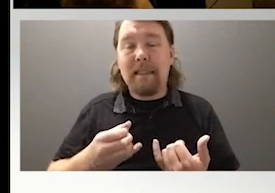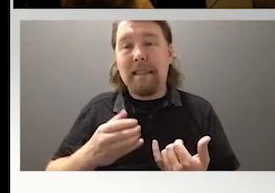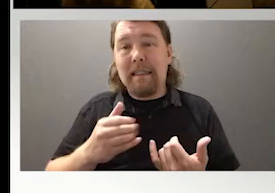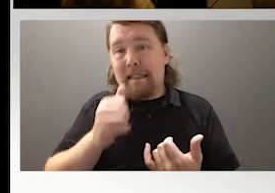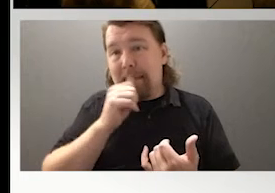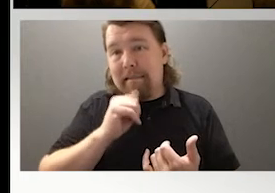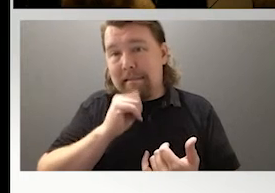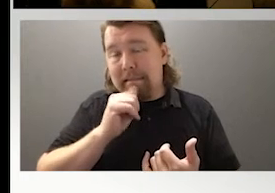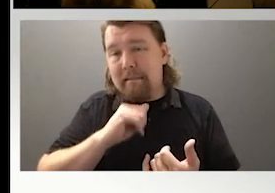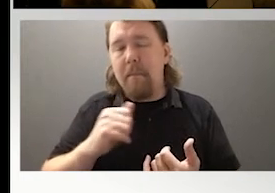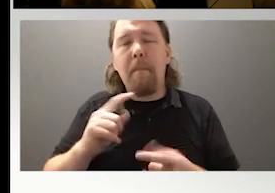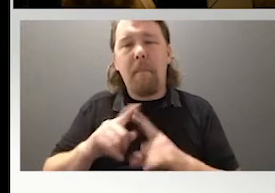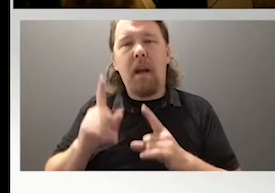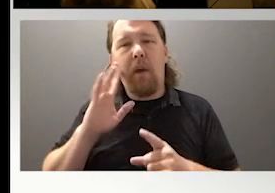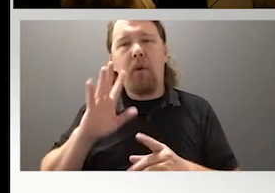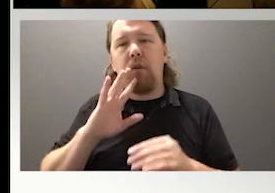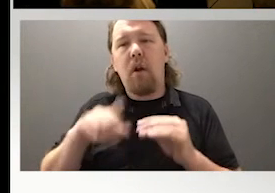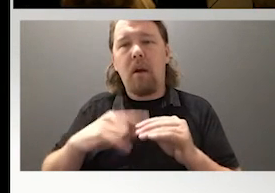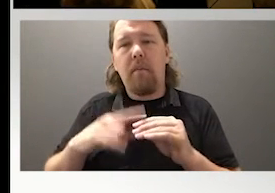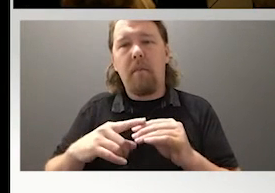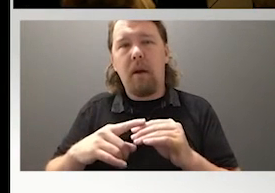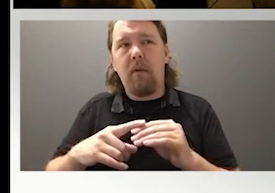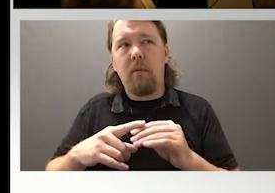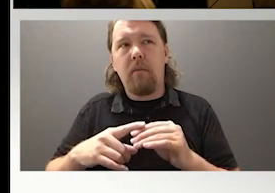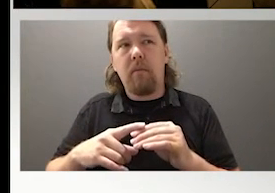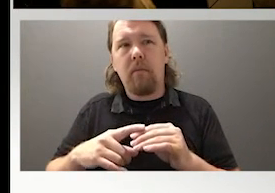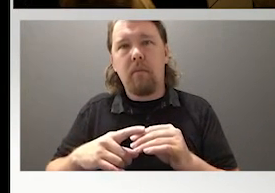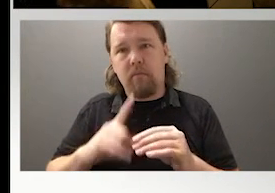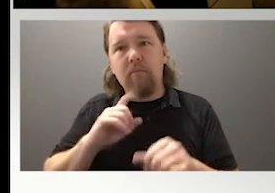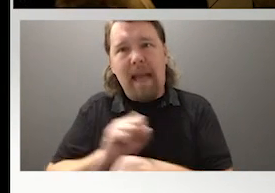going to talk in a little while about we do.